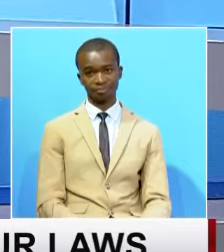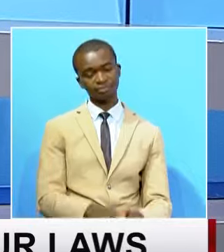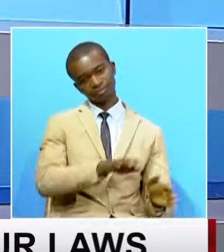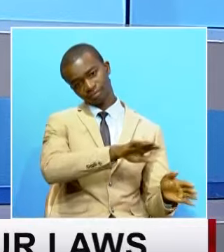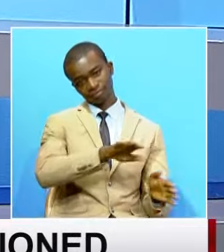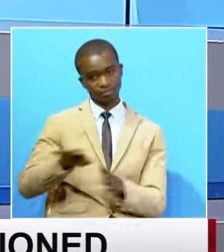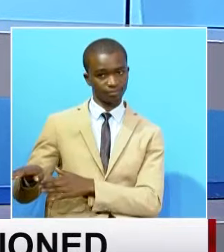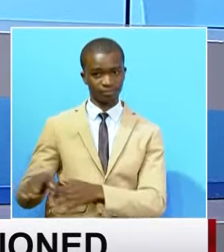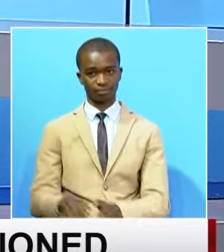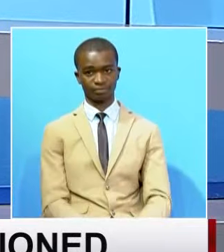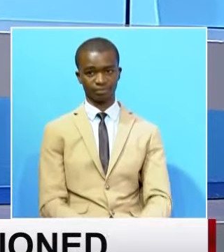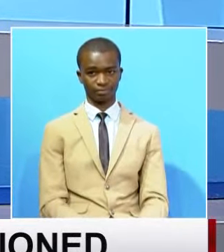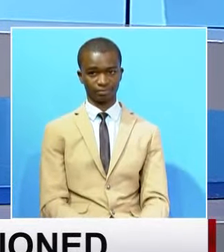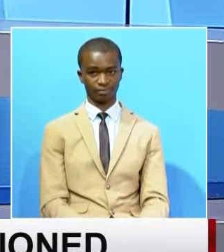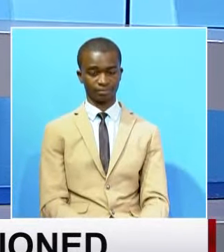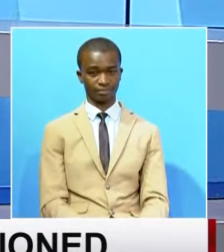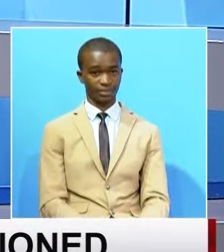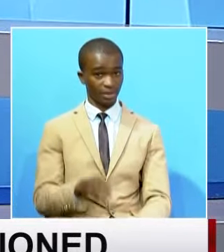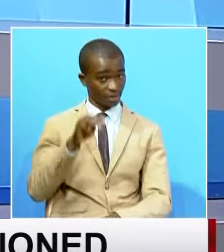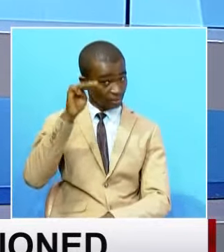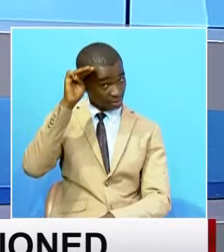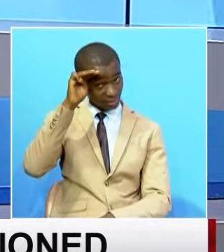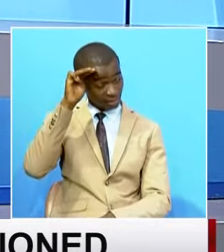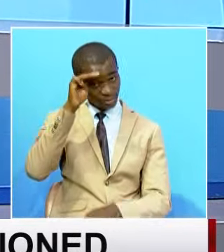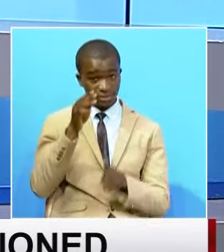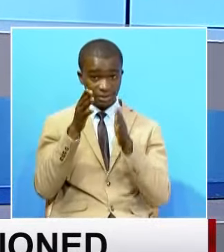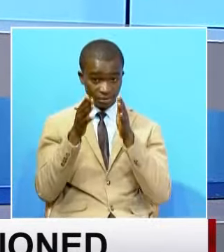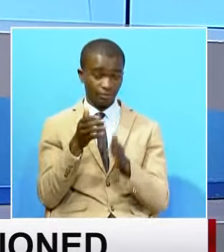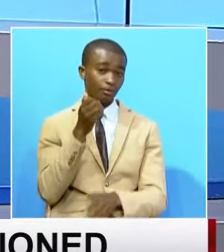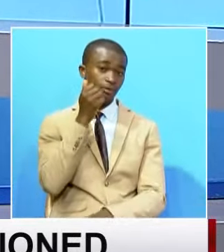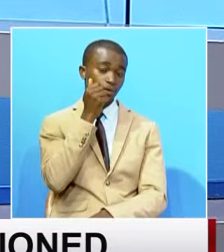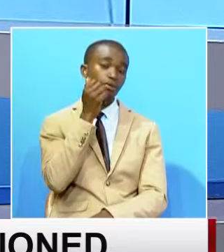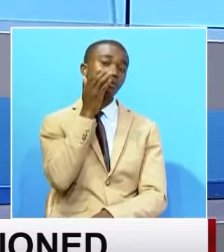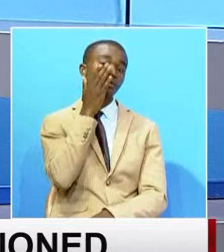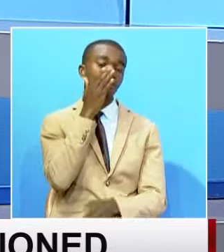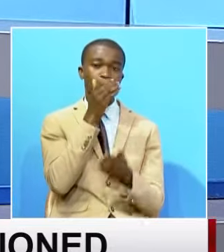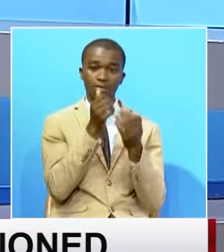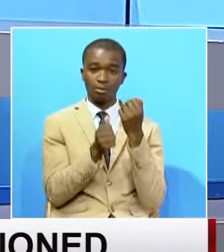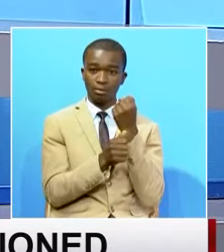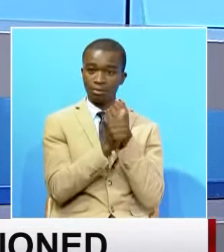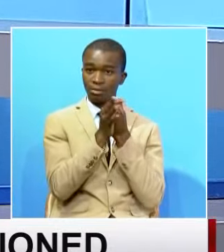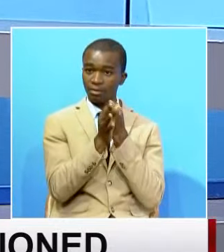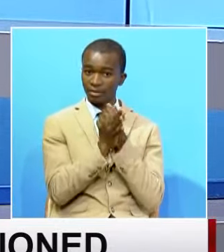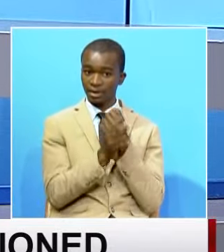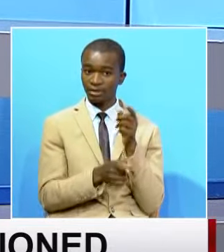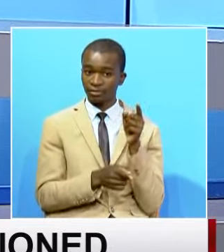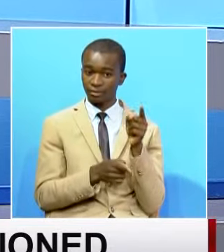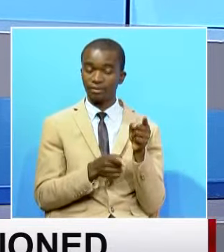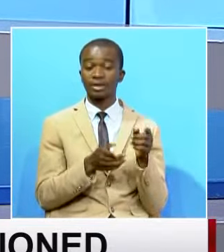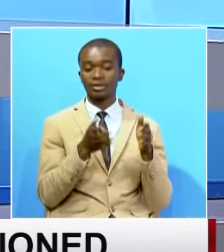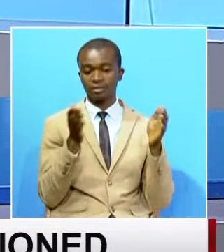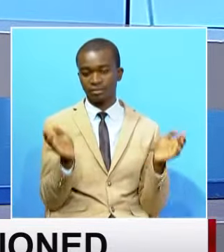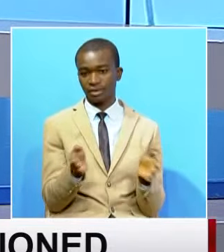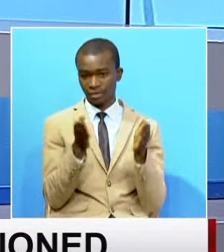In a southern province, Minister of Home Affairs and Internal Security Jack Mwimbu has advised residents